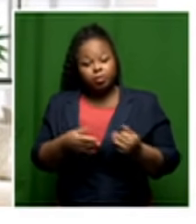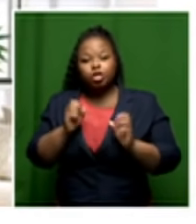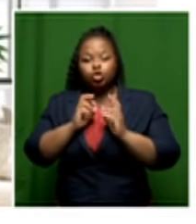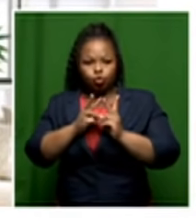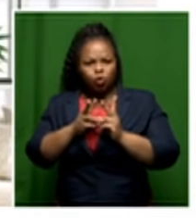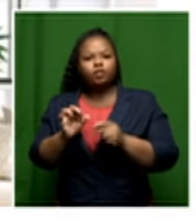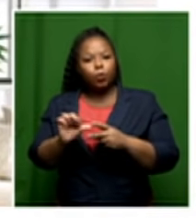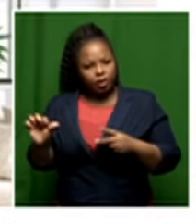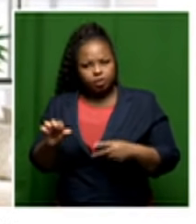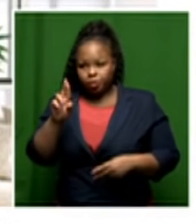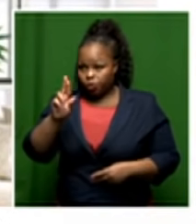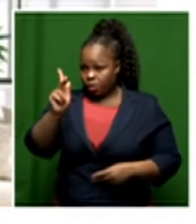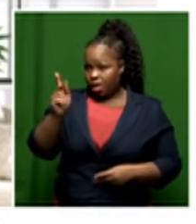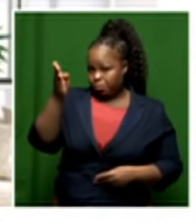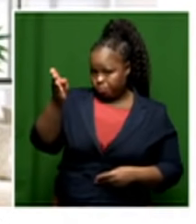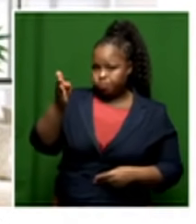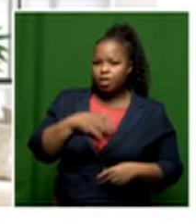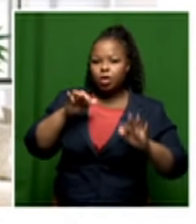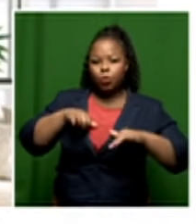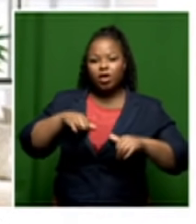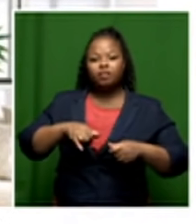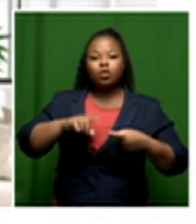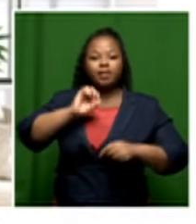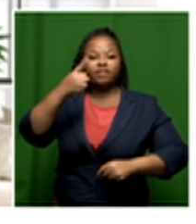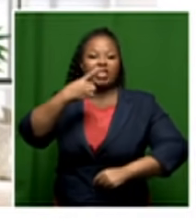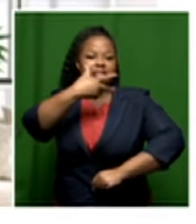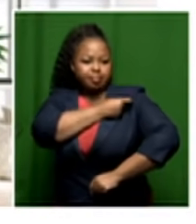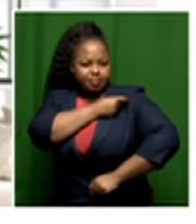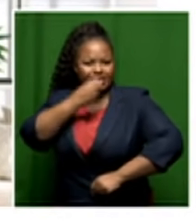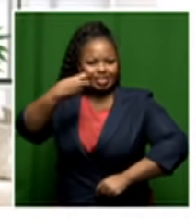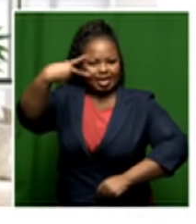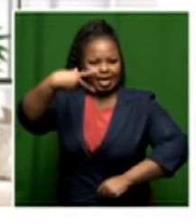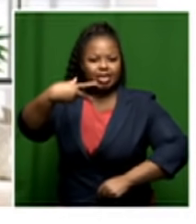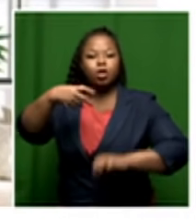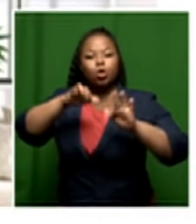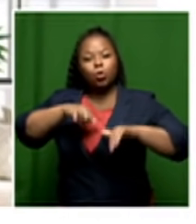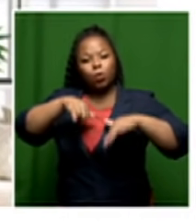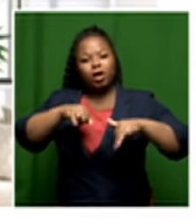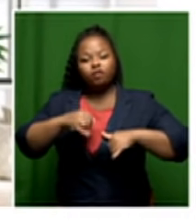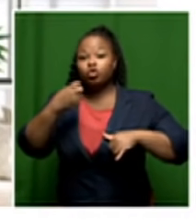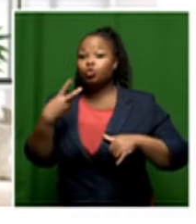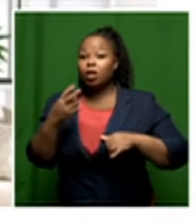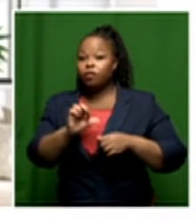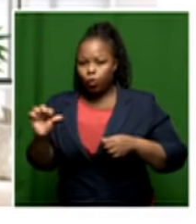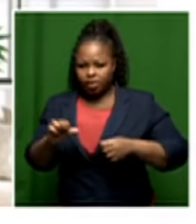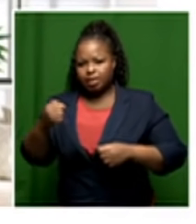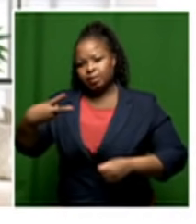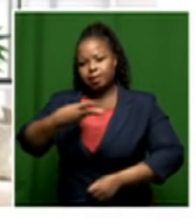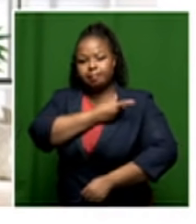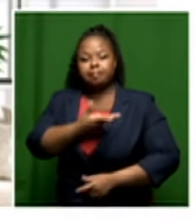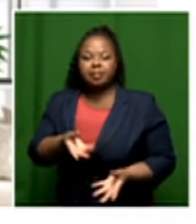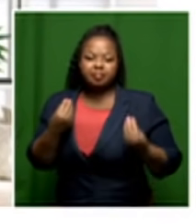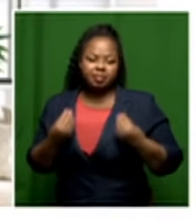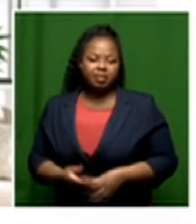12 weeks as well. That is the UK. That is with the AstraZeneca. So I think whilst the